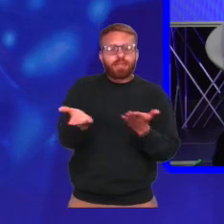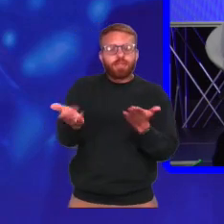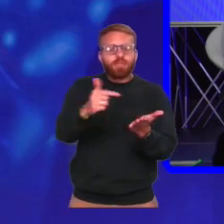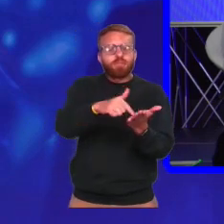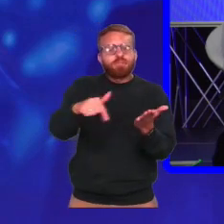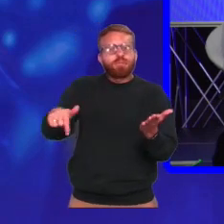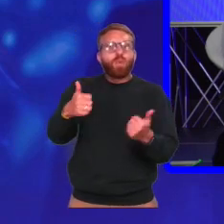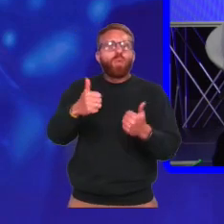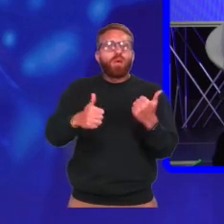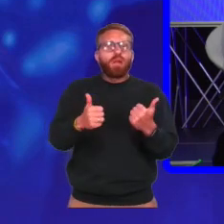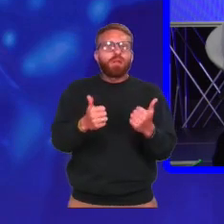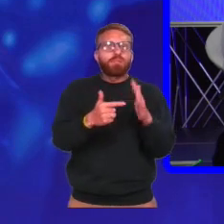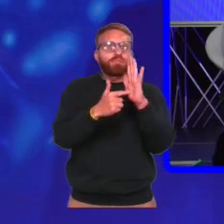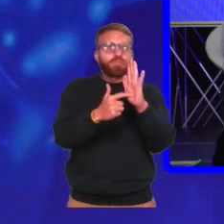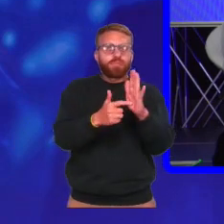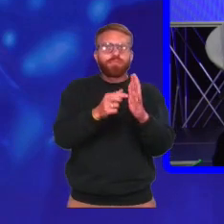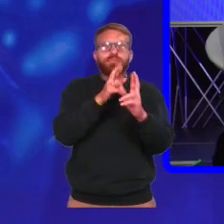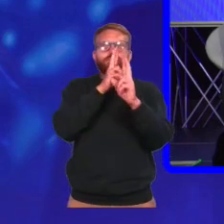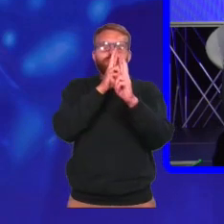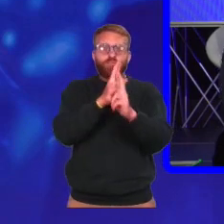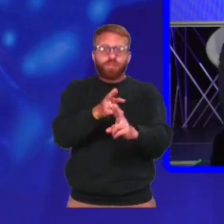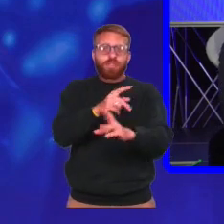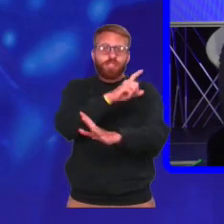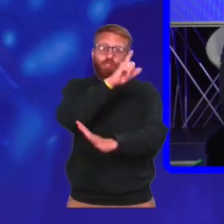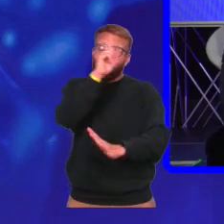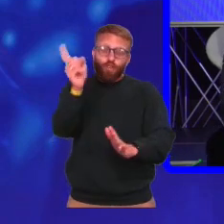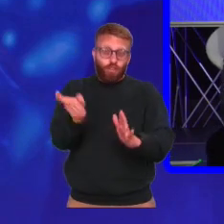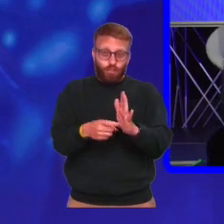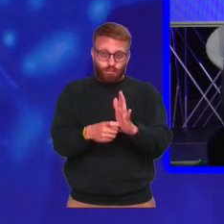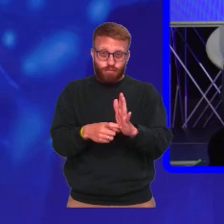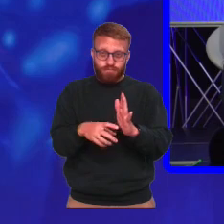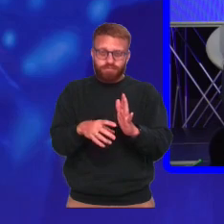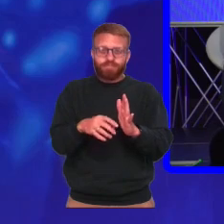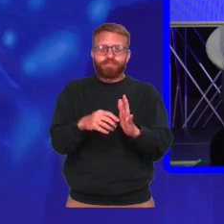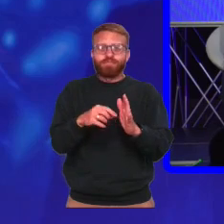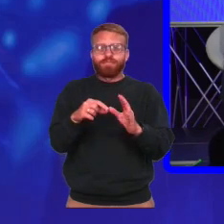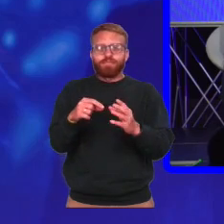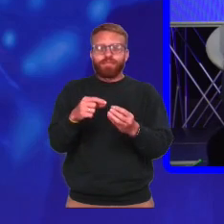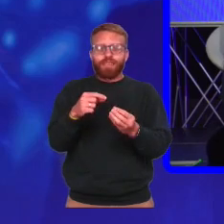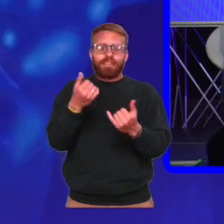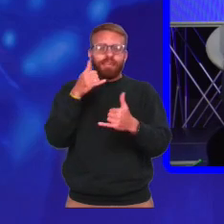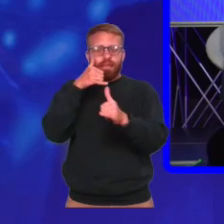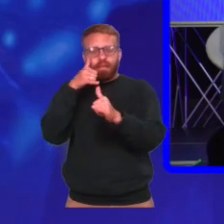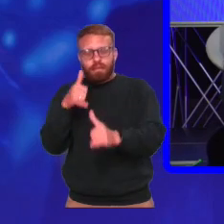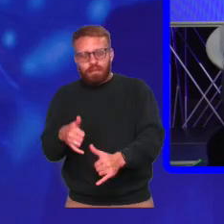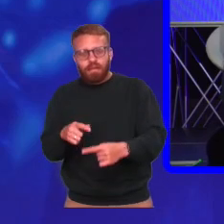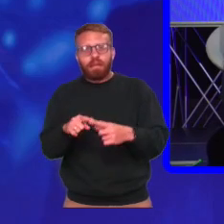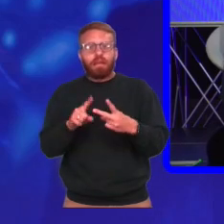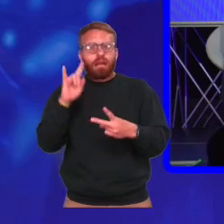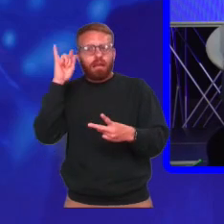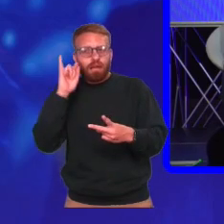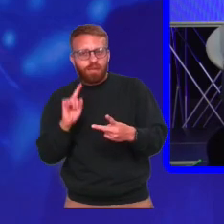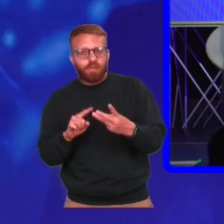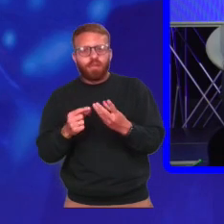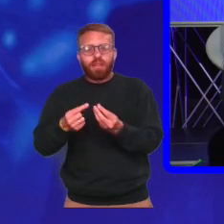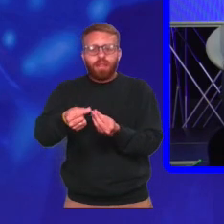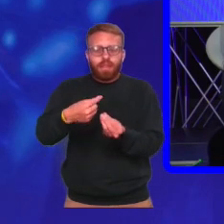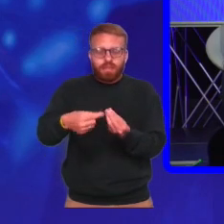is everything. So engineering, art, design, audio, localization, user